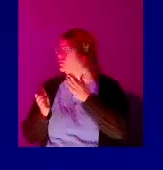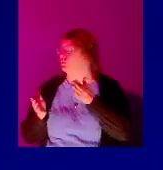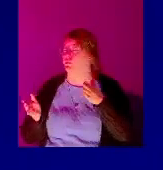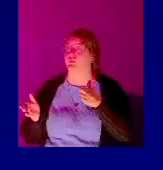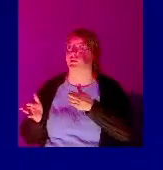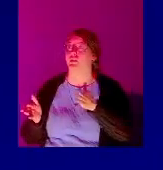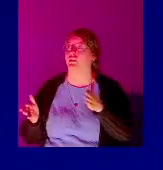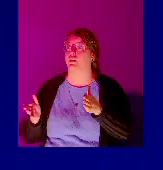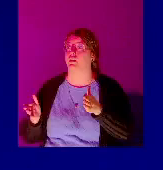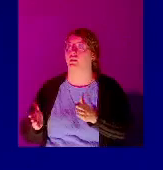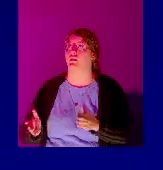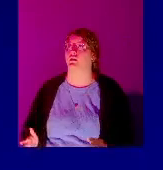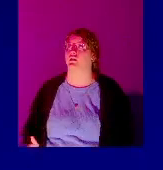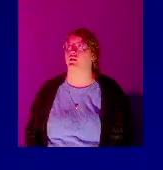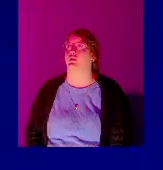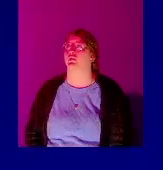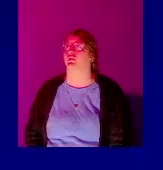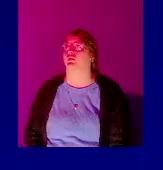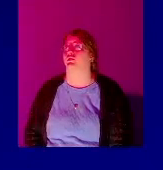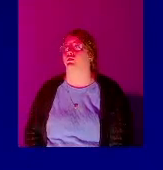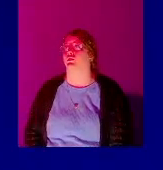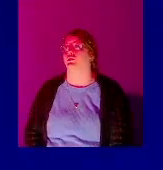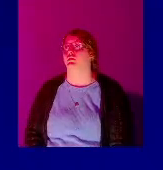my path.